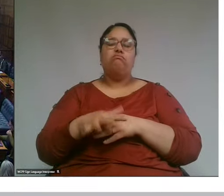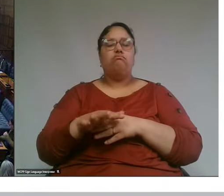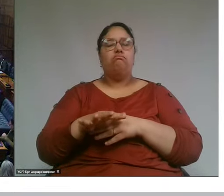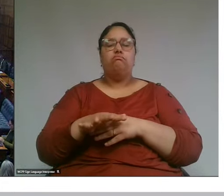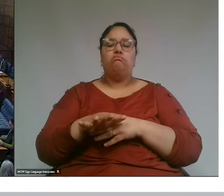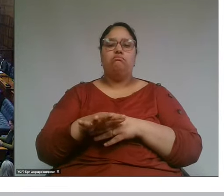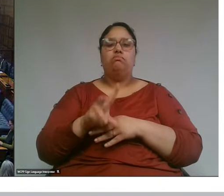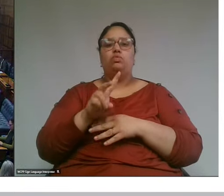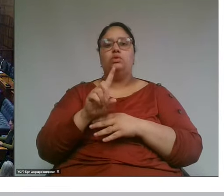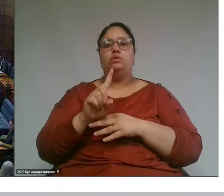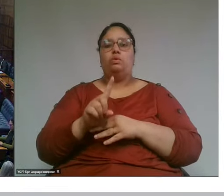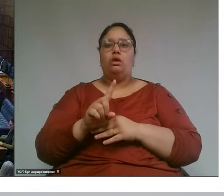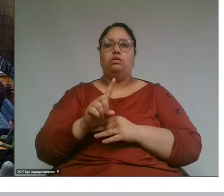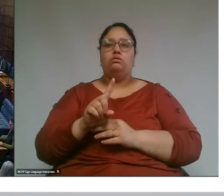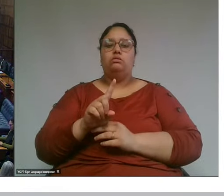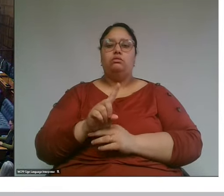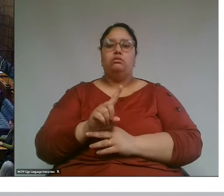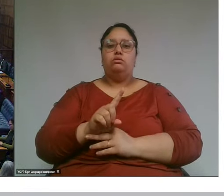an